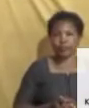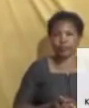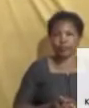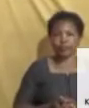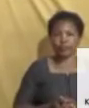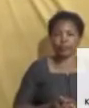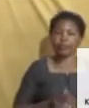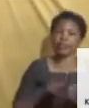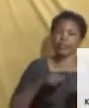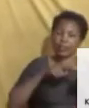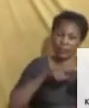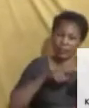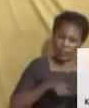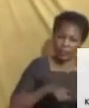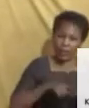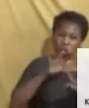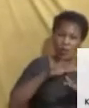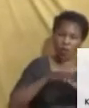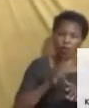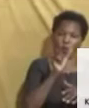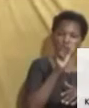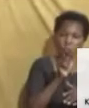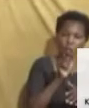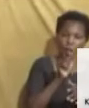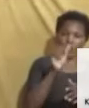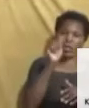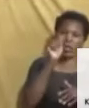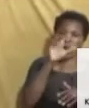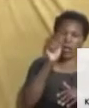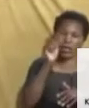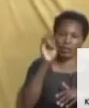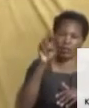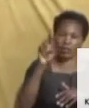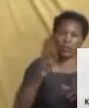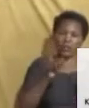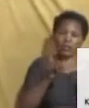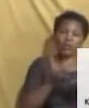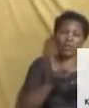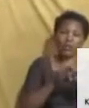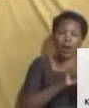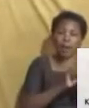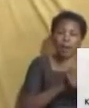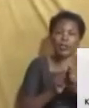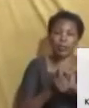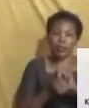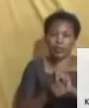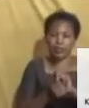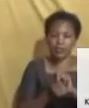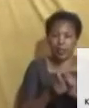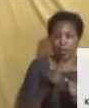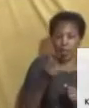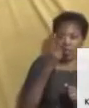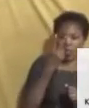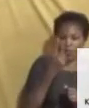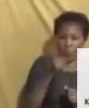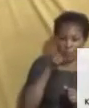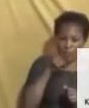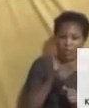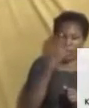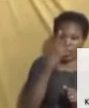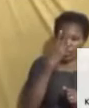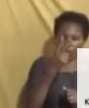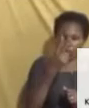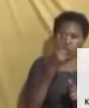Still on altar and amendments, because these are the identifying two elements of the basic